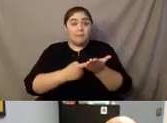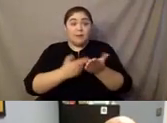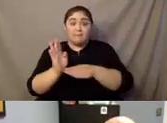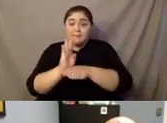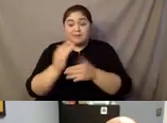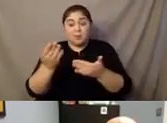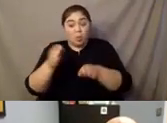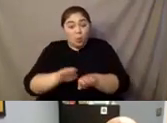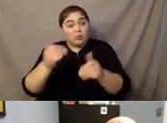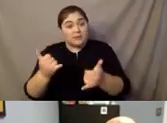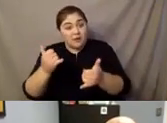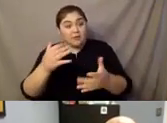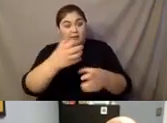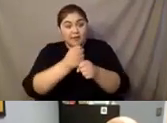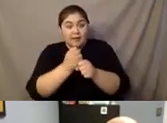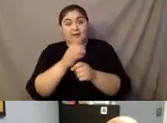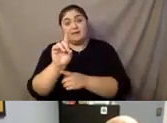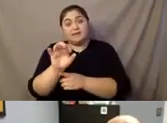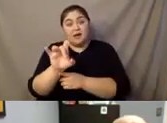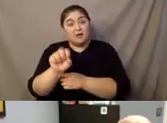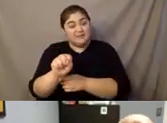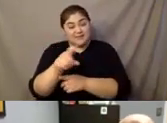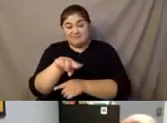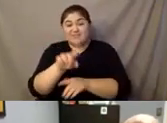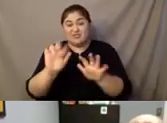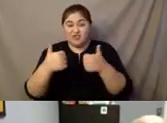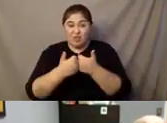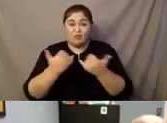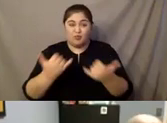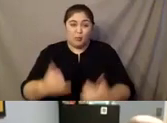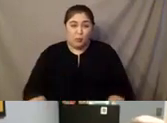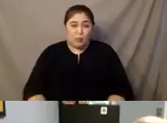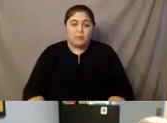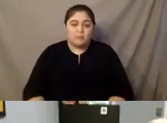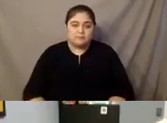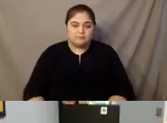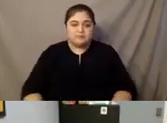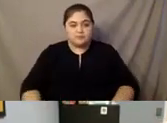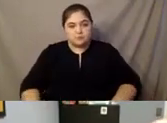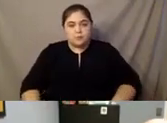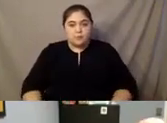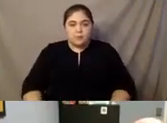priority, getting those documents has been a challenge. Next slide, Lori.